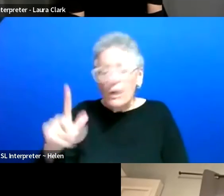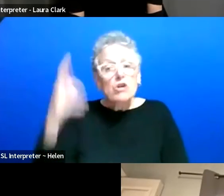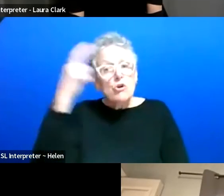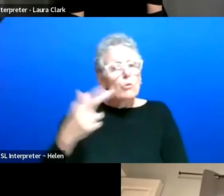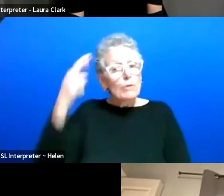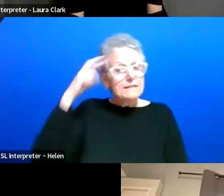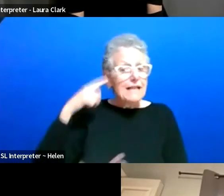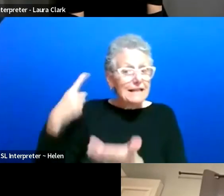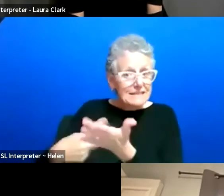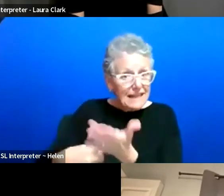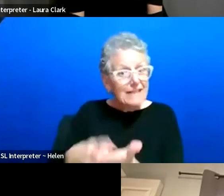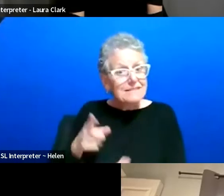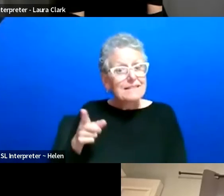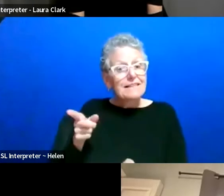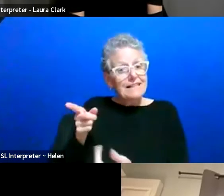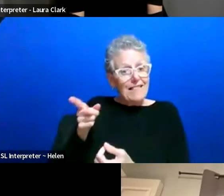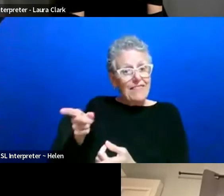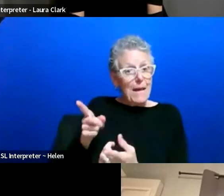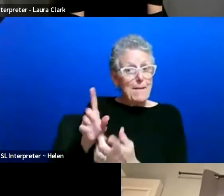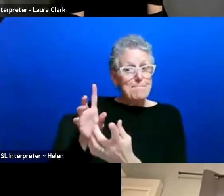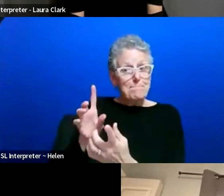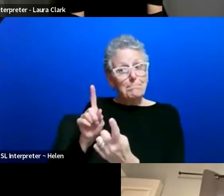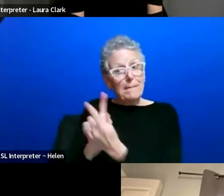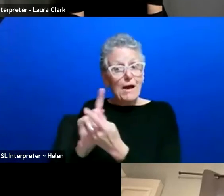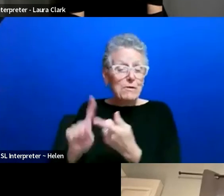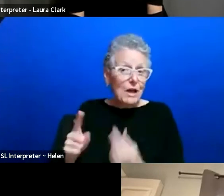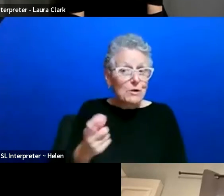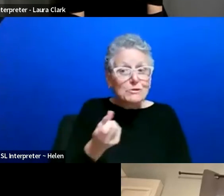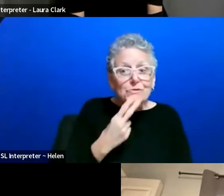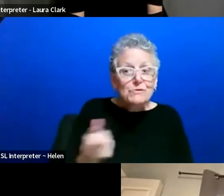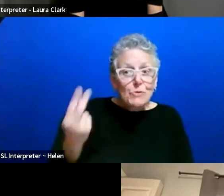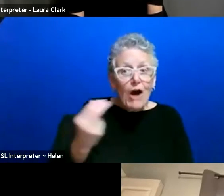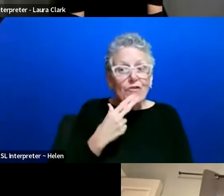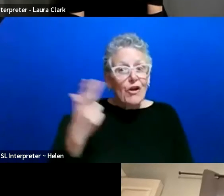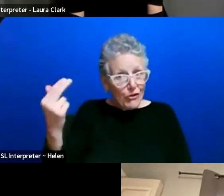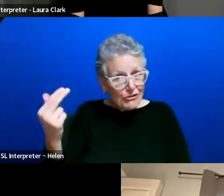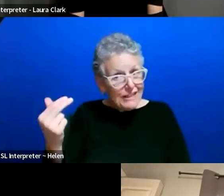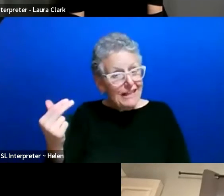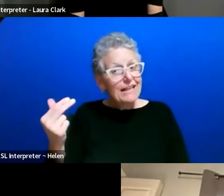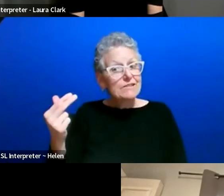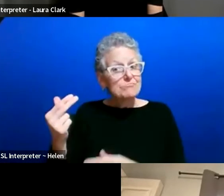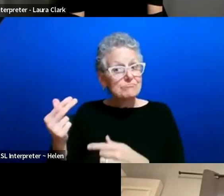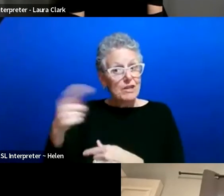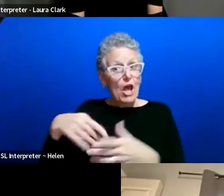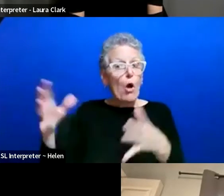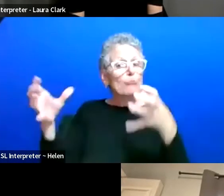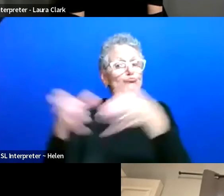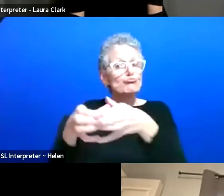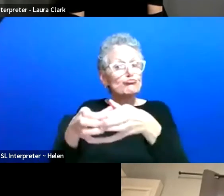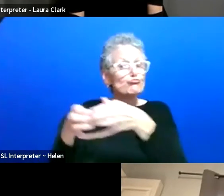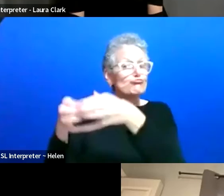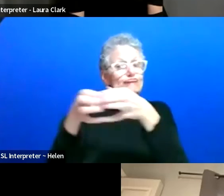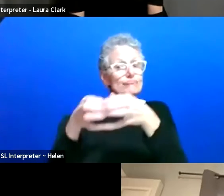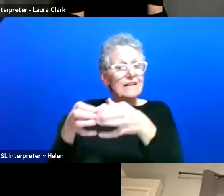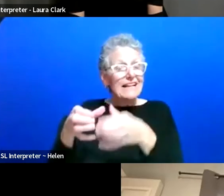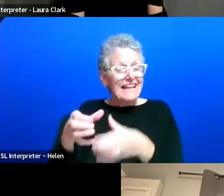they met when they were like 12, 13 years old, and they just got engaged last week, I